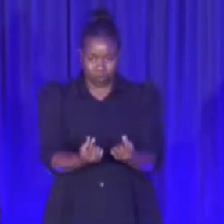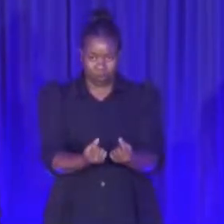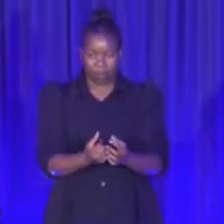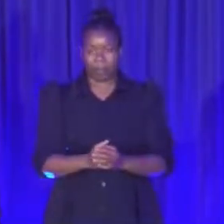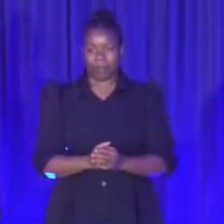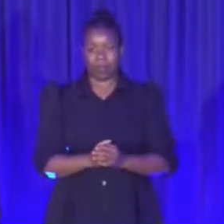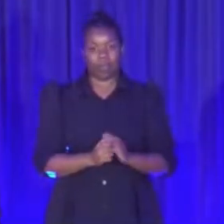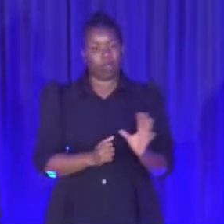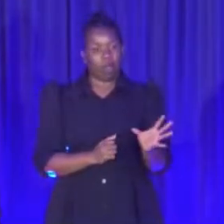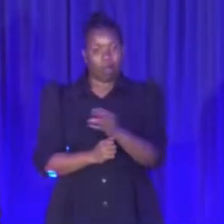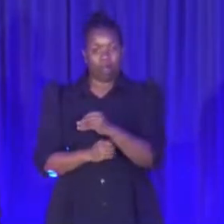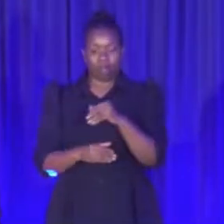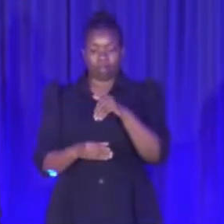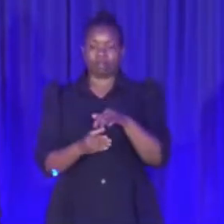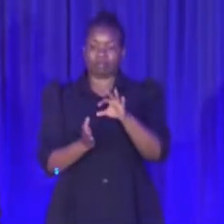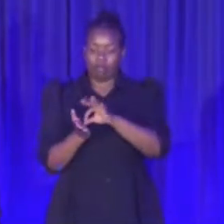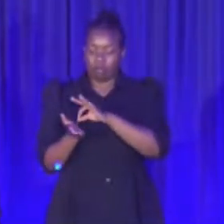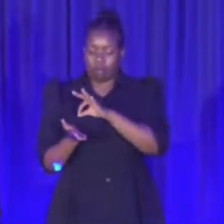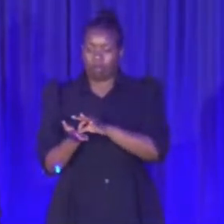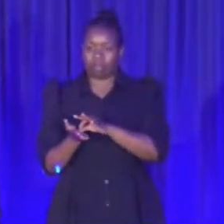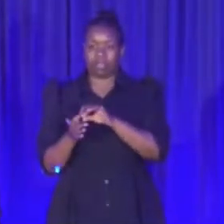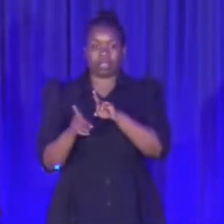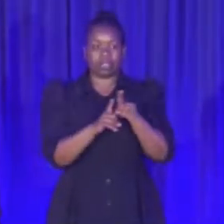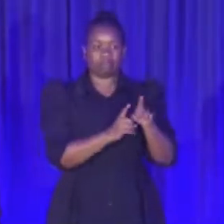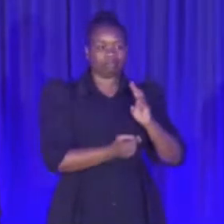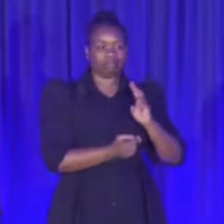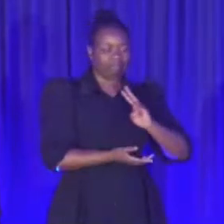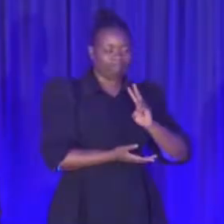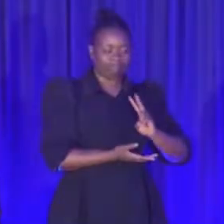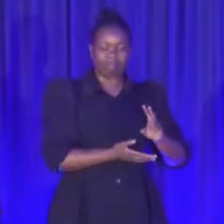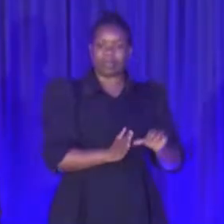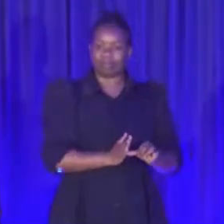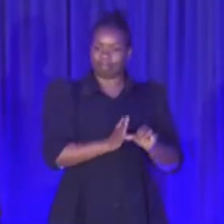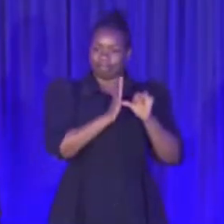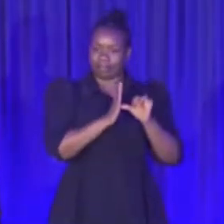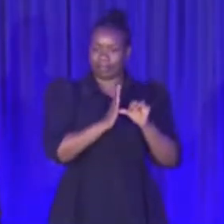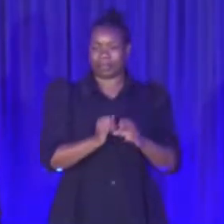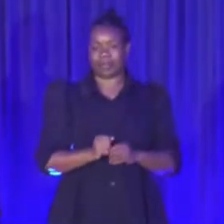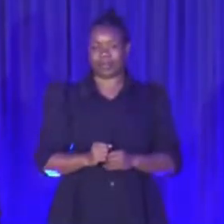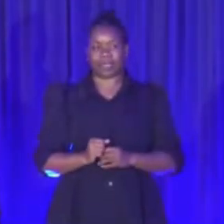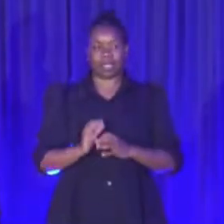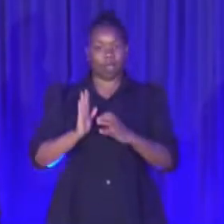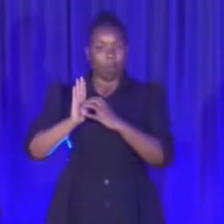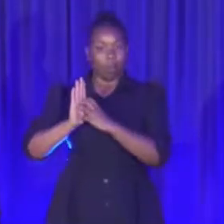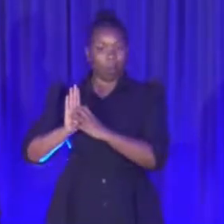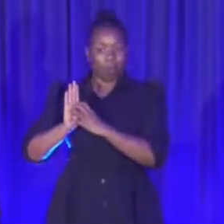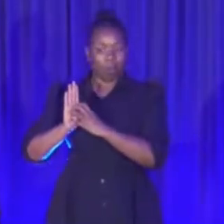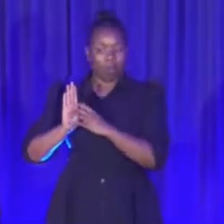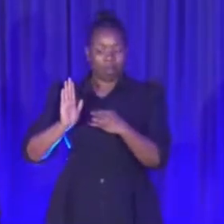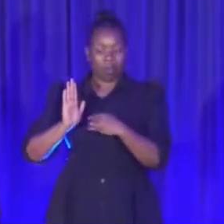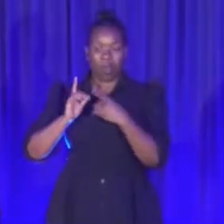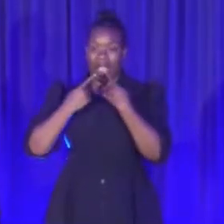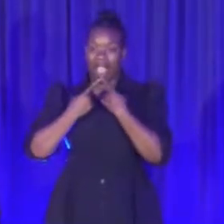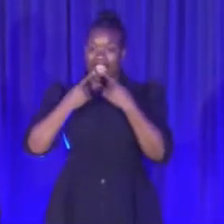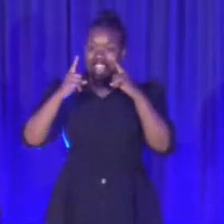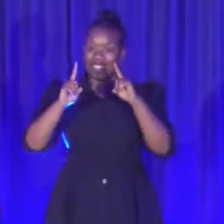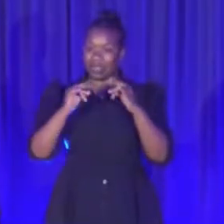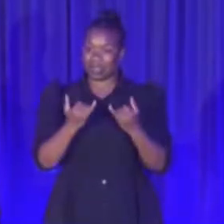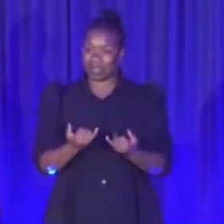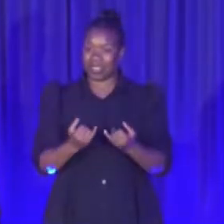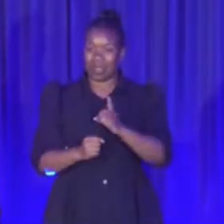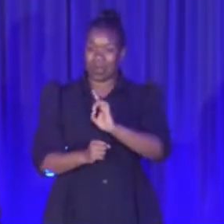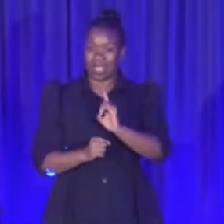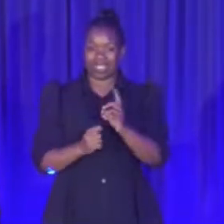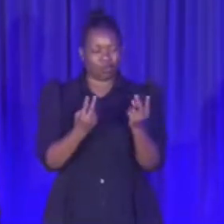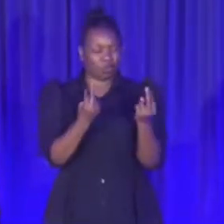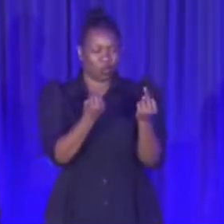every vote and every voice matters. The logo we are about to unveil is